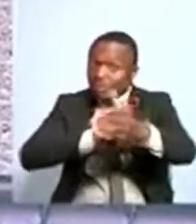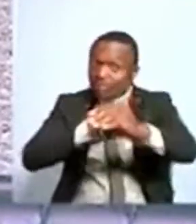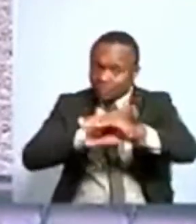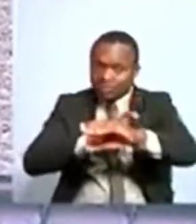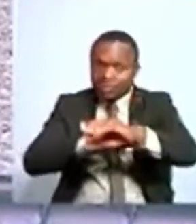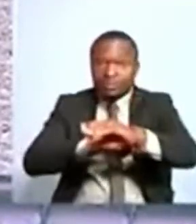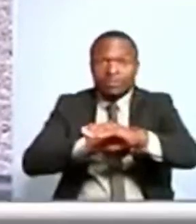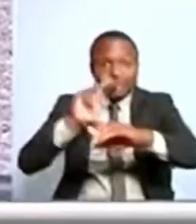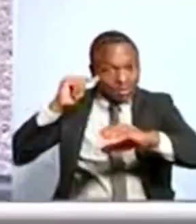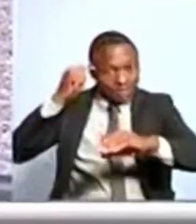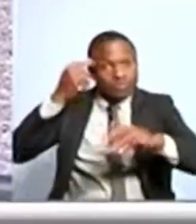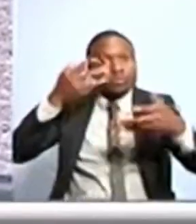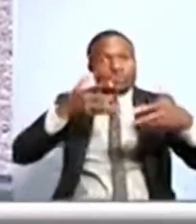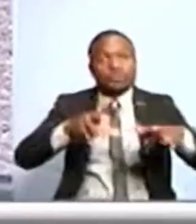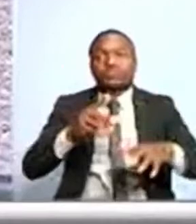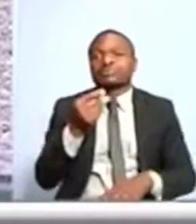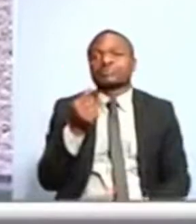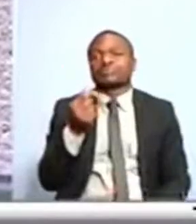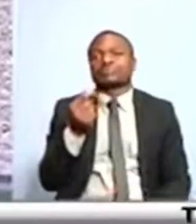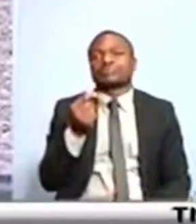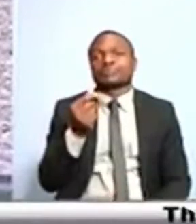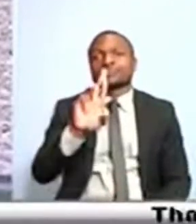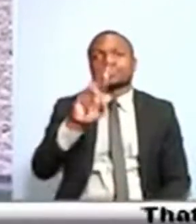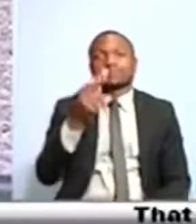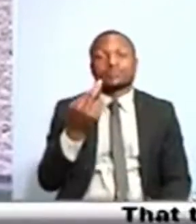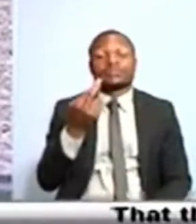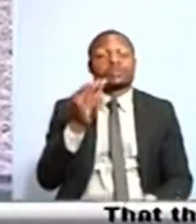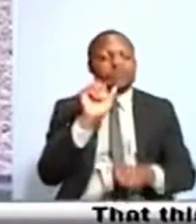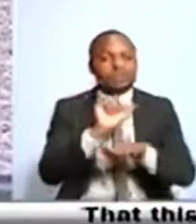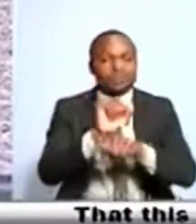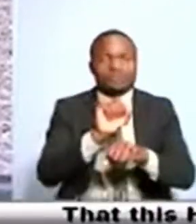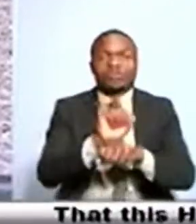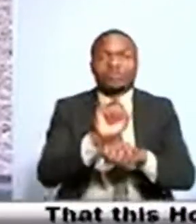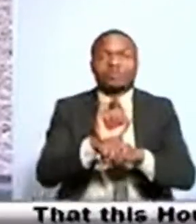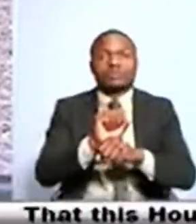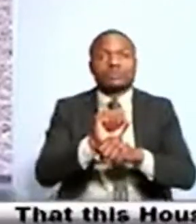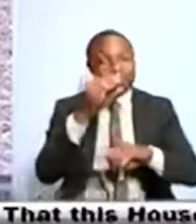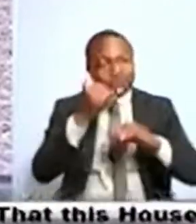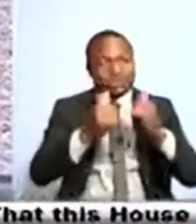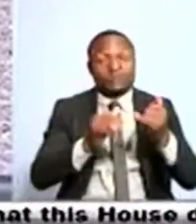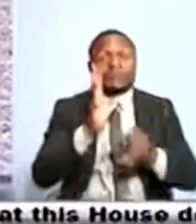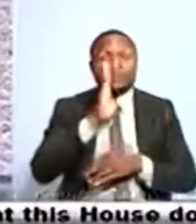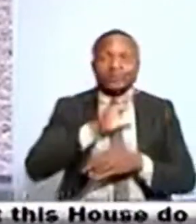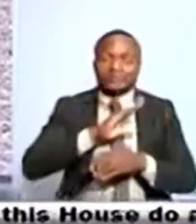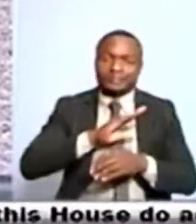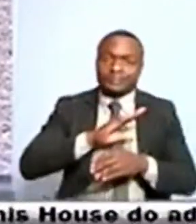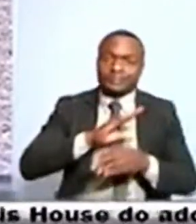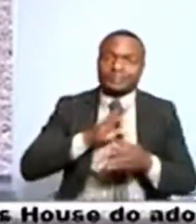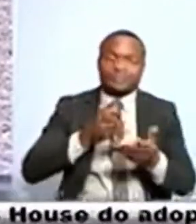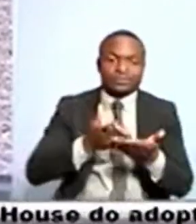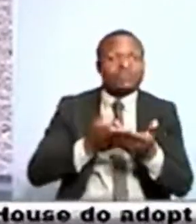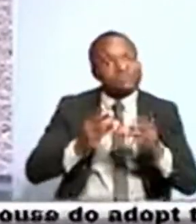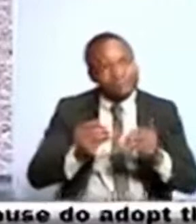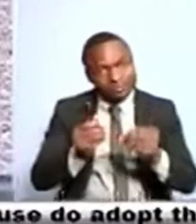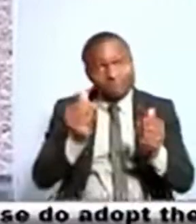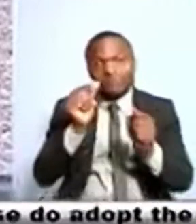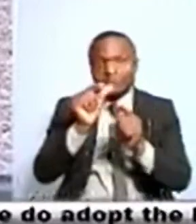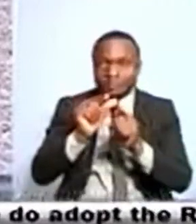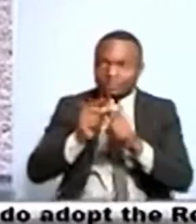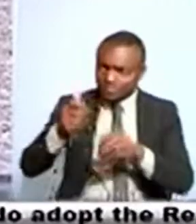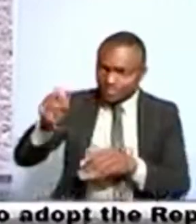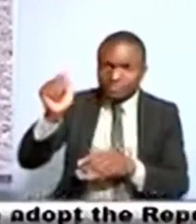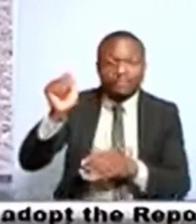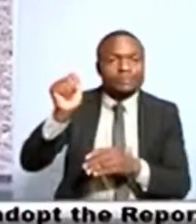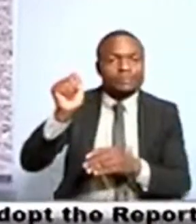will lose a lot of money just to restore the work which had already been done. Madam Speaker, with these few remarks, I wish